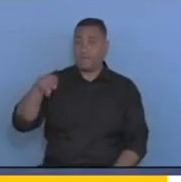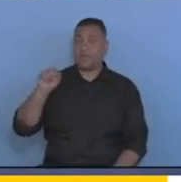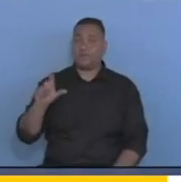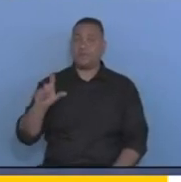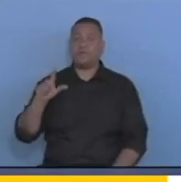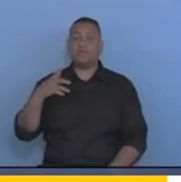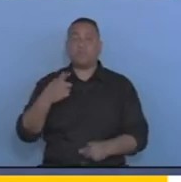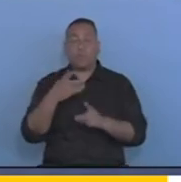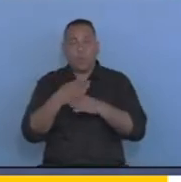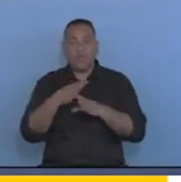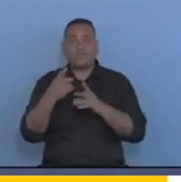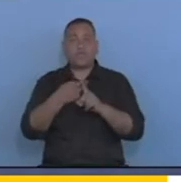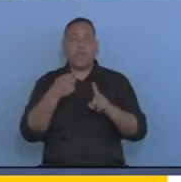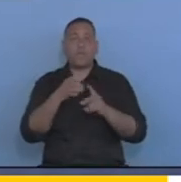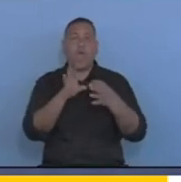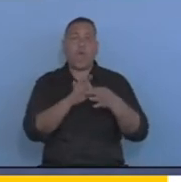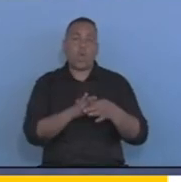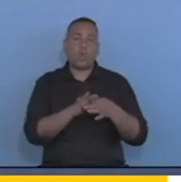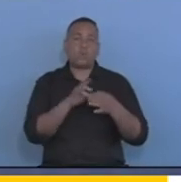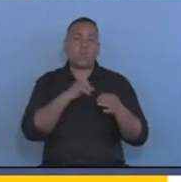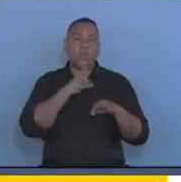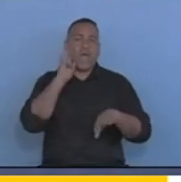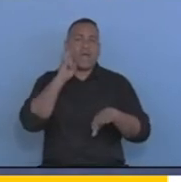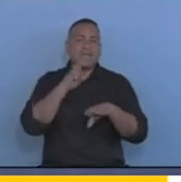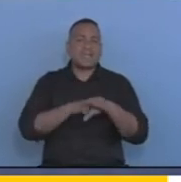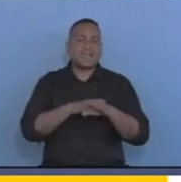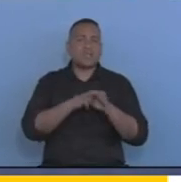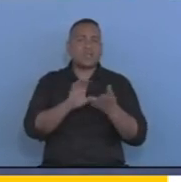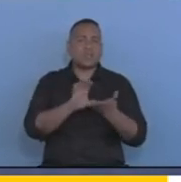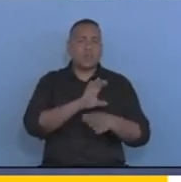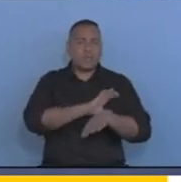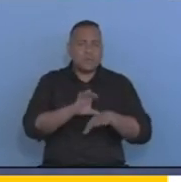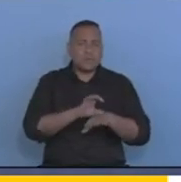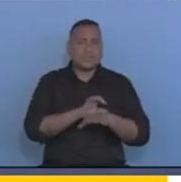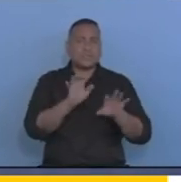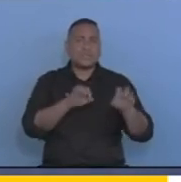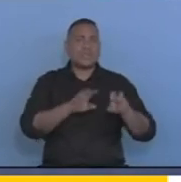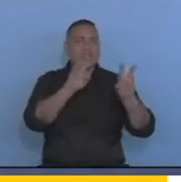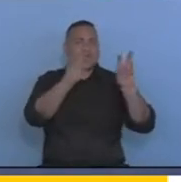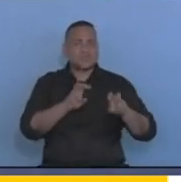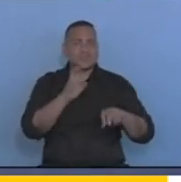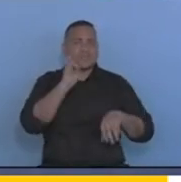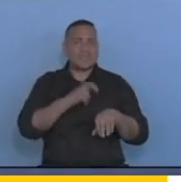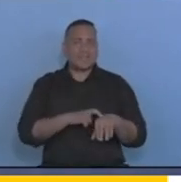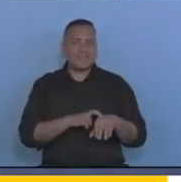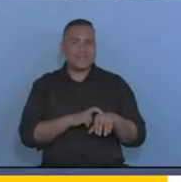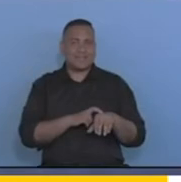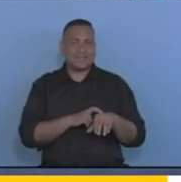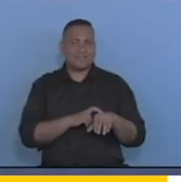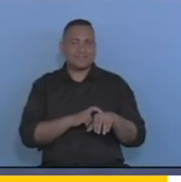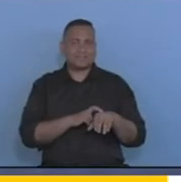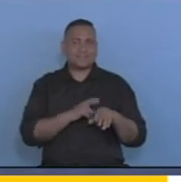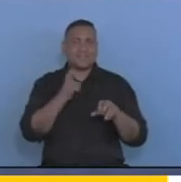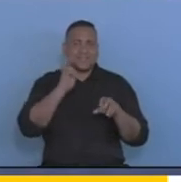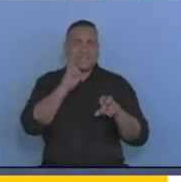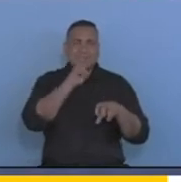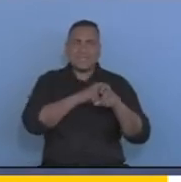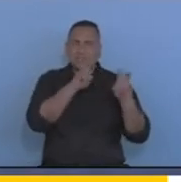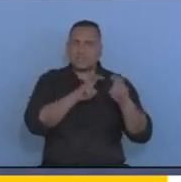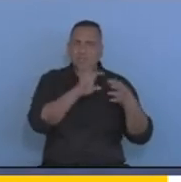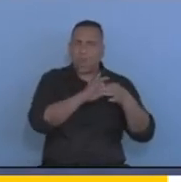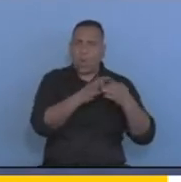their routers and their computers and also televisions. So people are actually looking at both types of